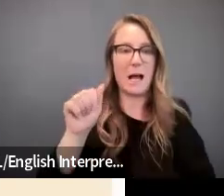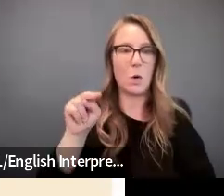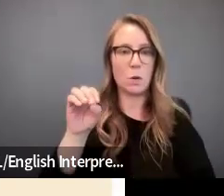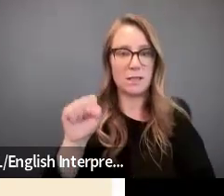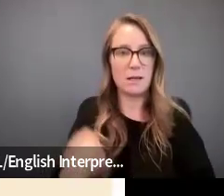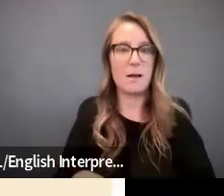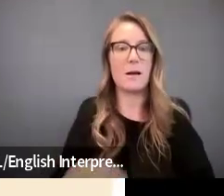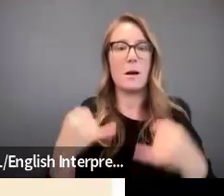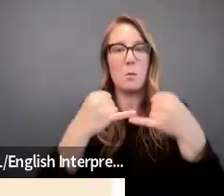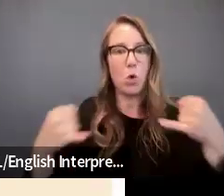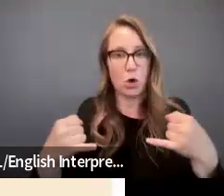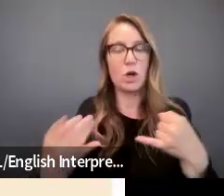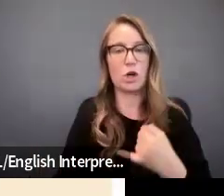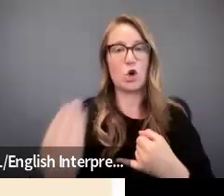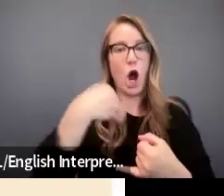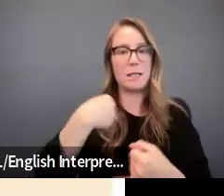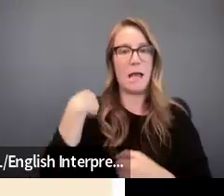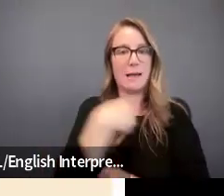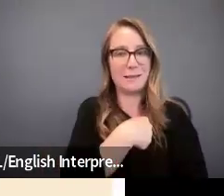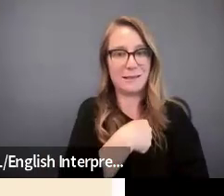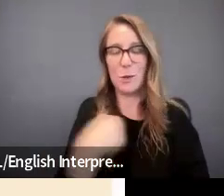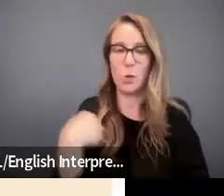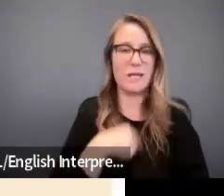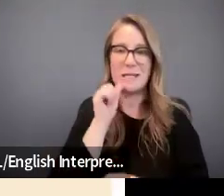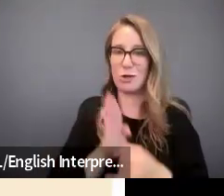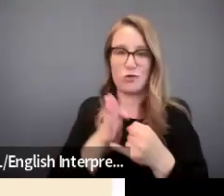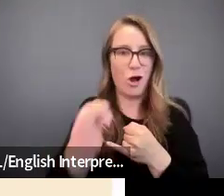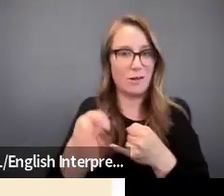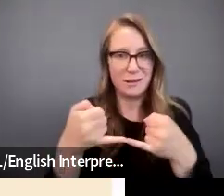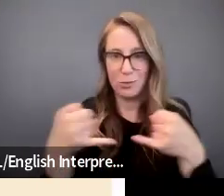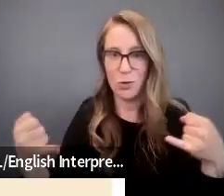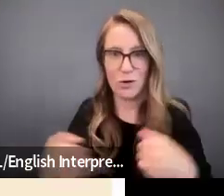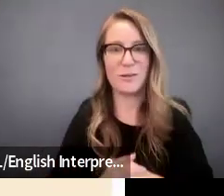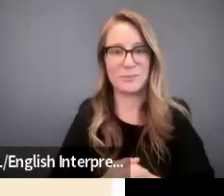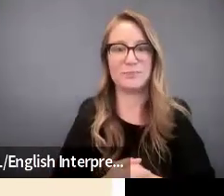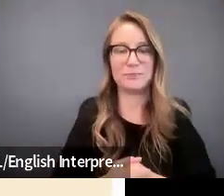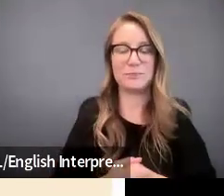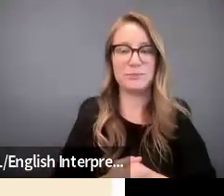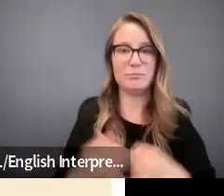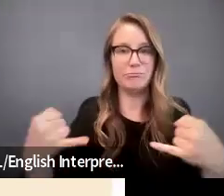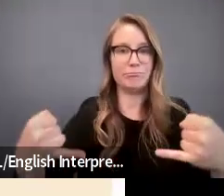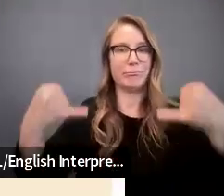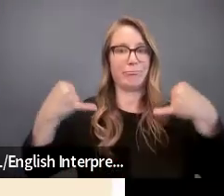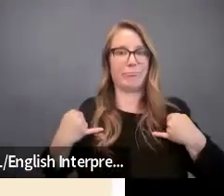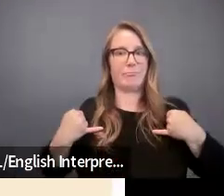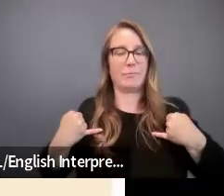The border crossed us. We didn't cross the border. And then if you get the slide deck, because this is really in